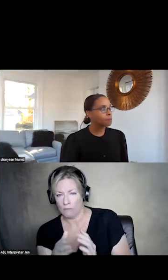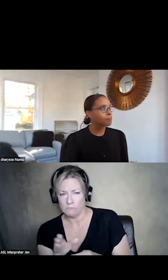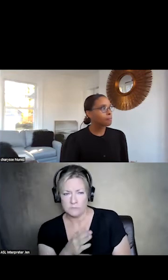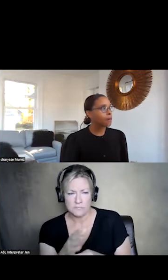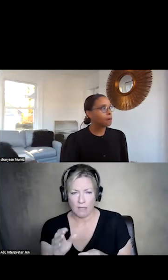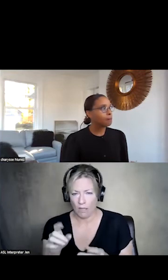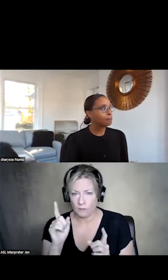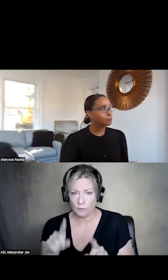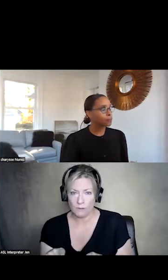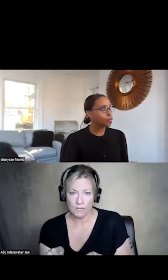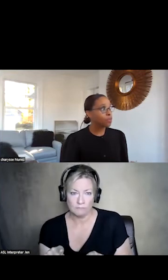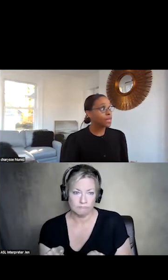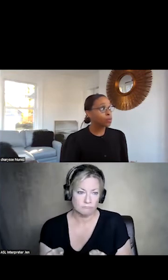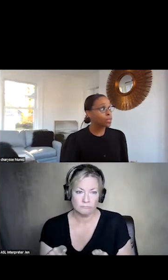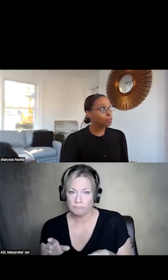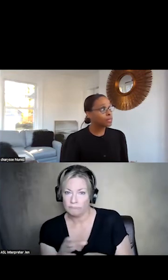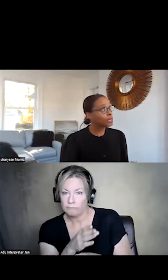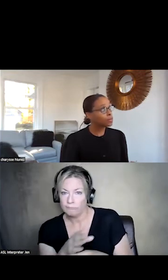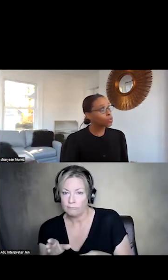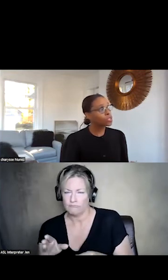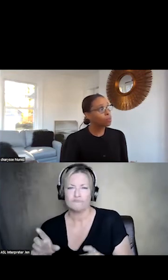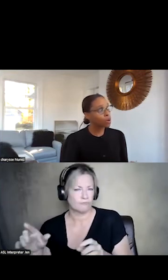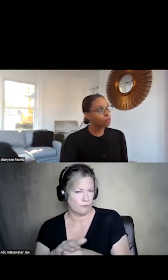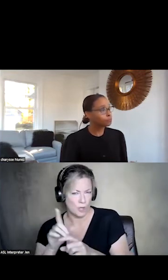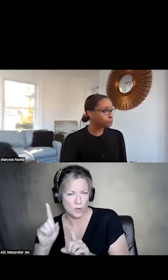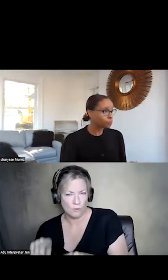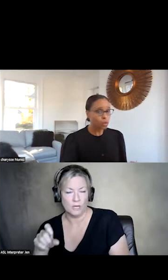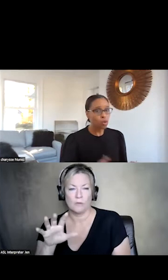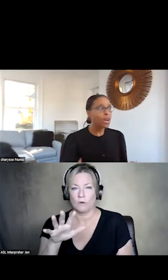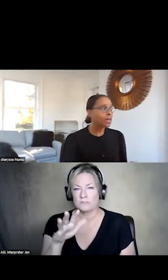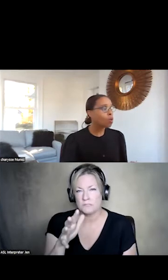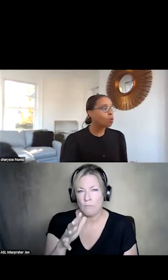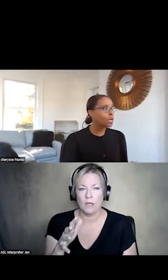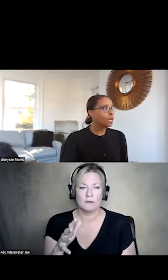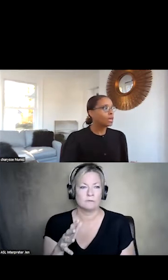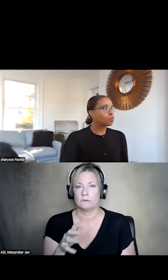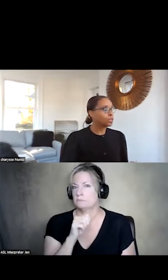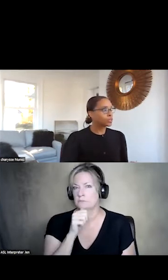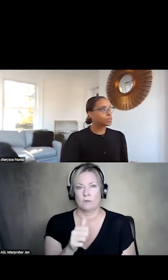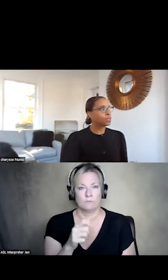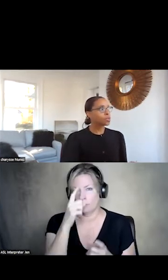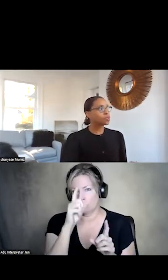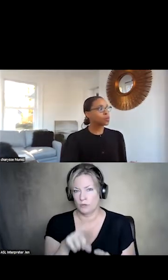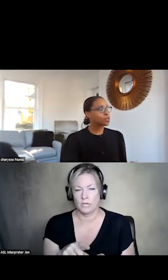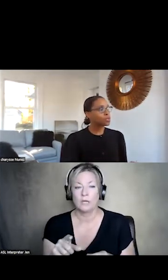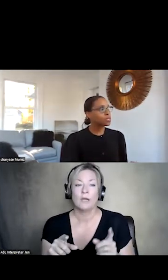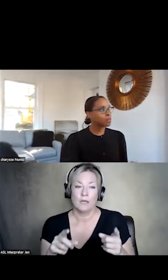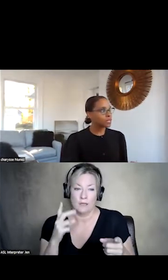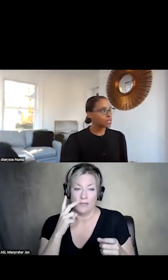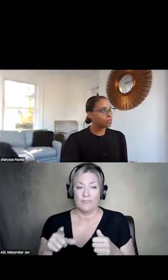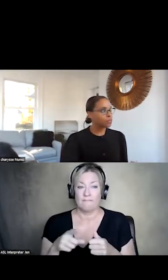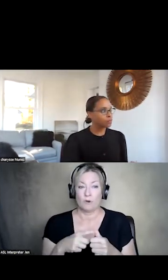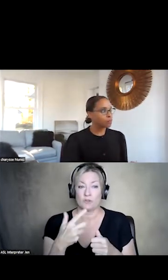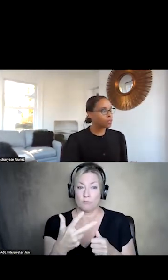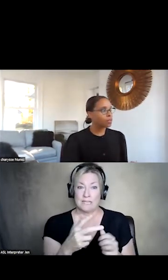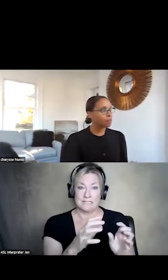agreement, whether they agree completely or somewhat or not at all. And what you can see is those first three segments,